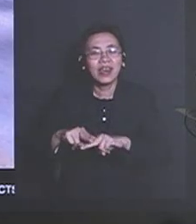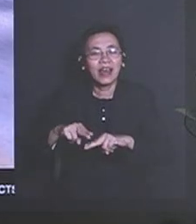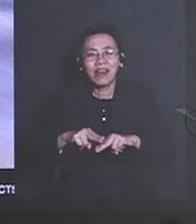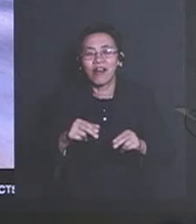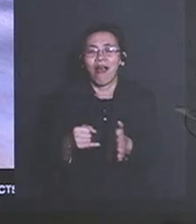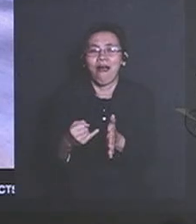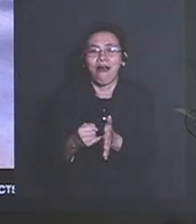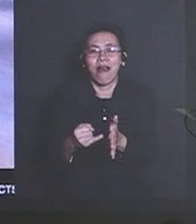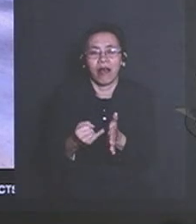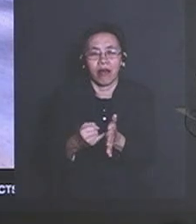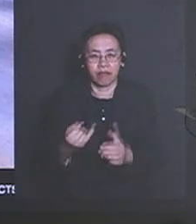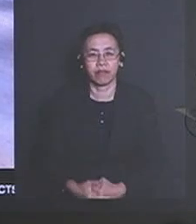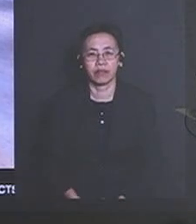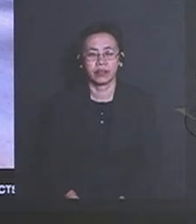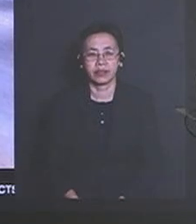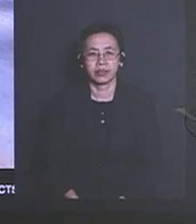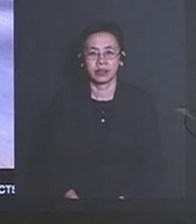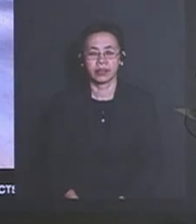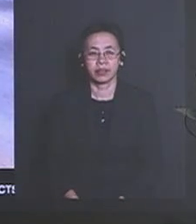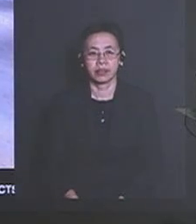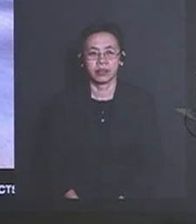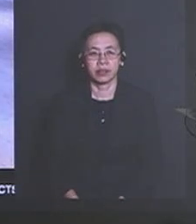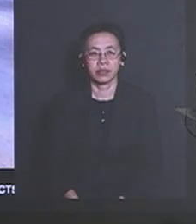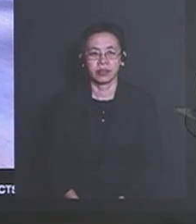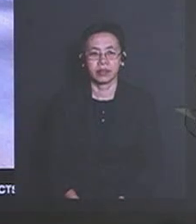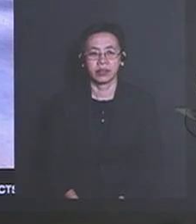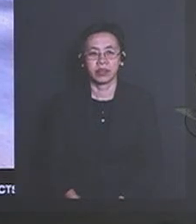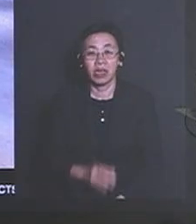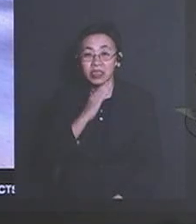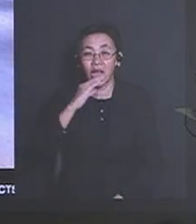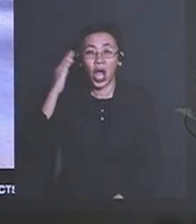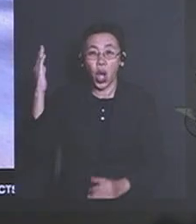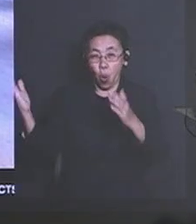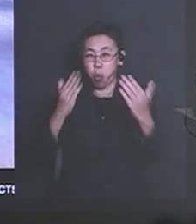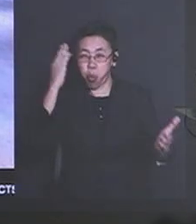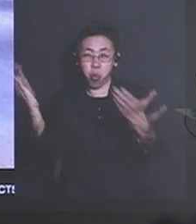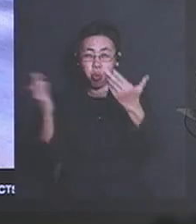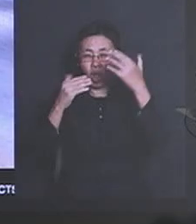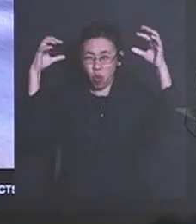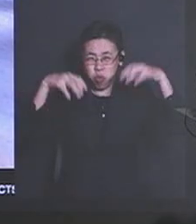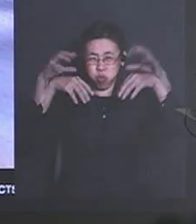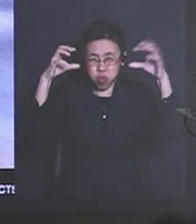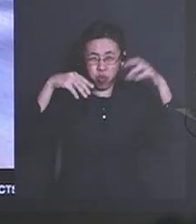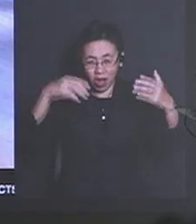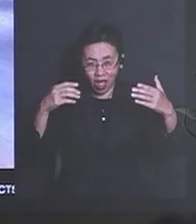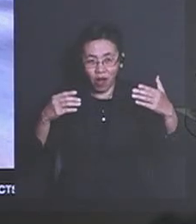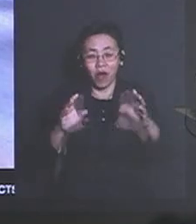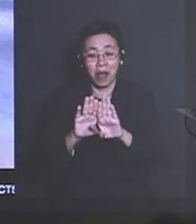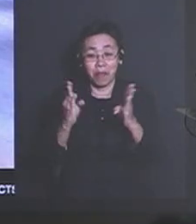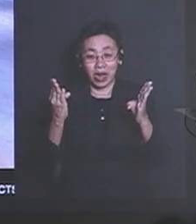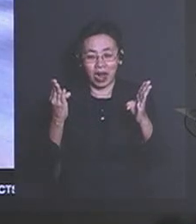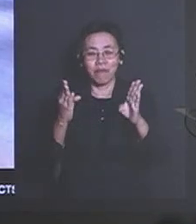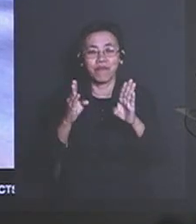It can be also closed during the rain and storm season. And we use lightweight furniture and the book cabinet on